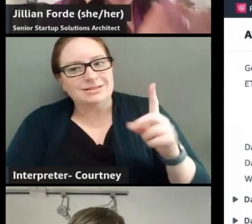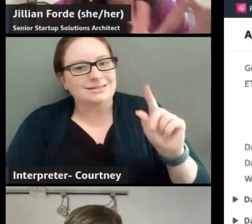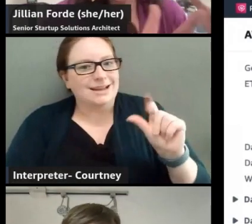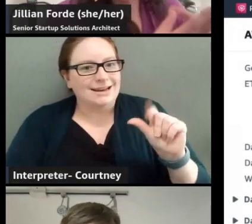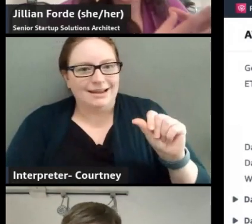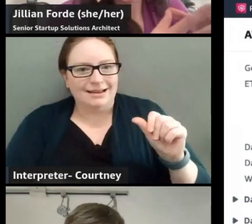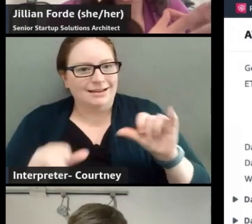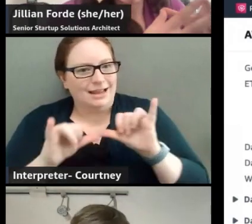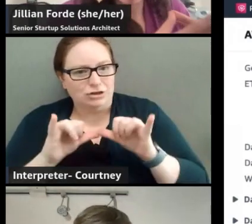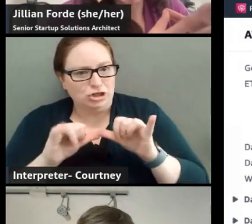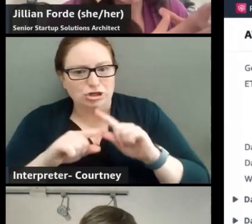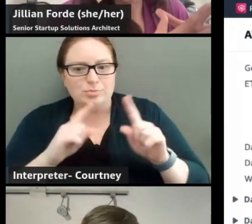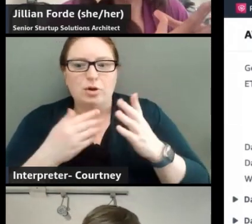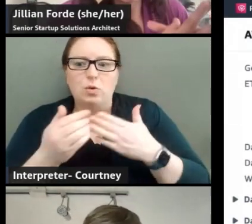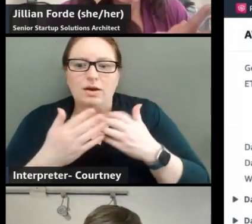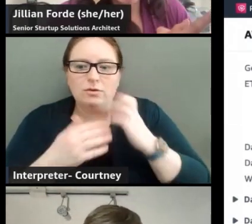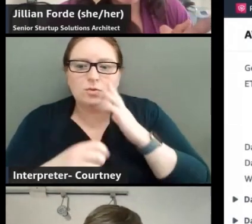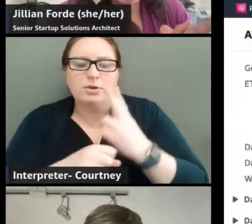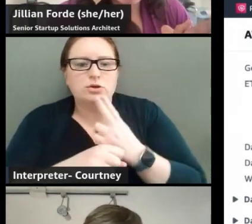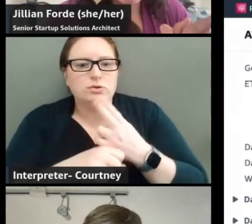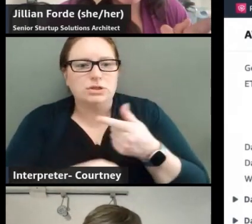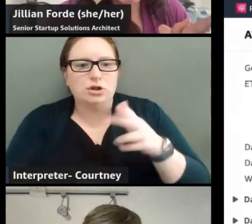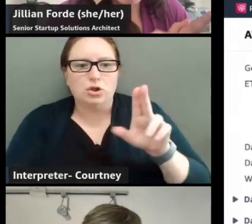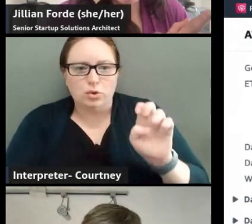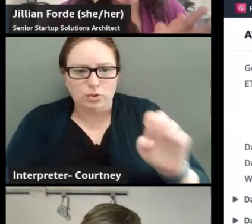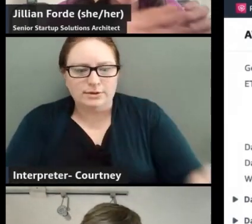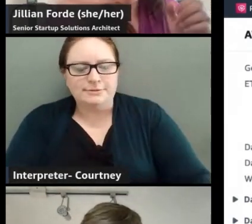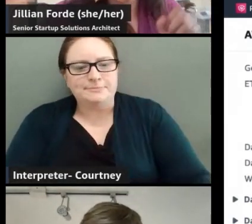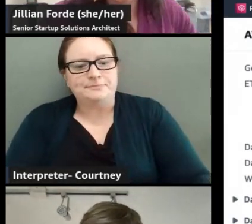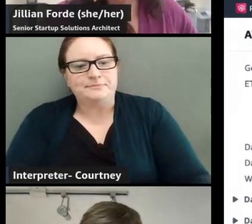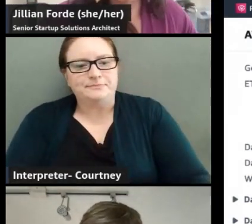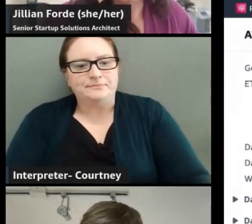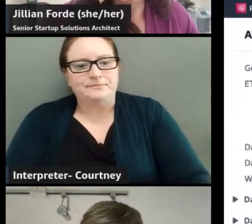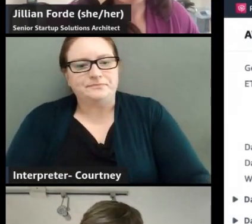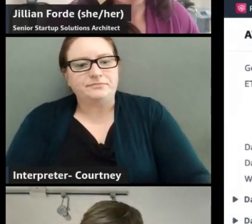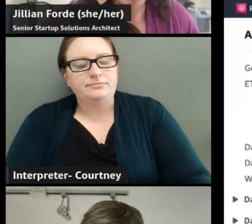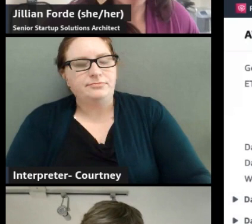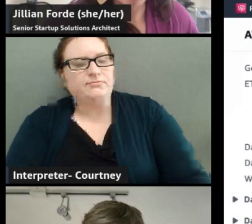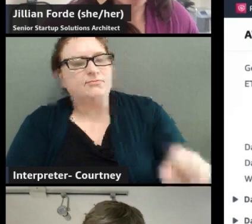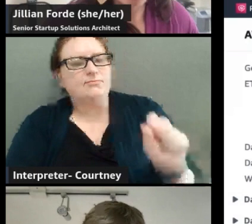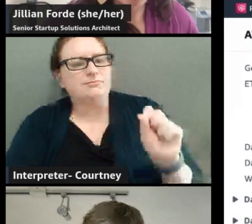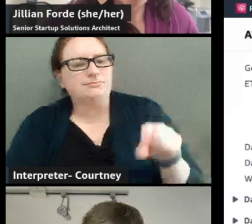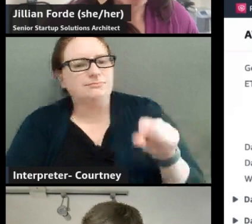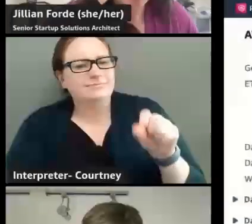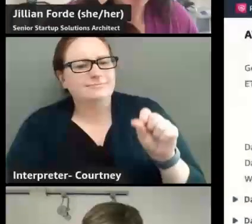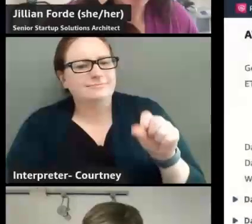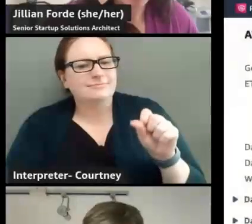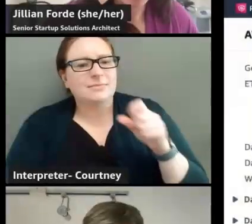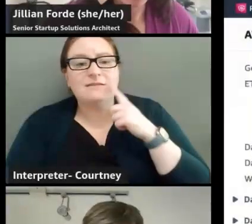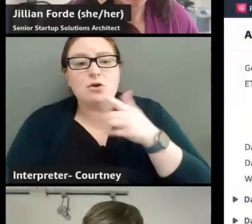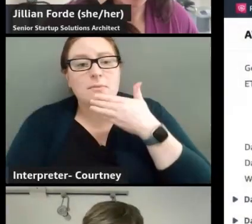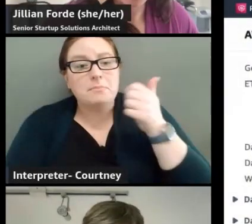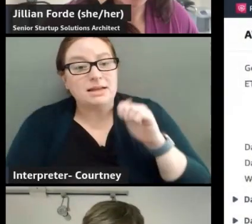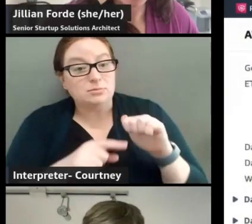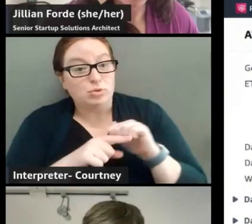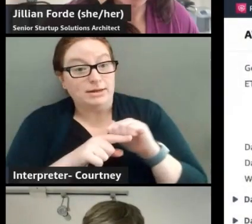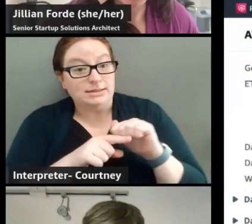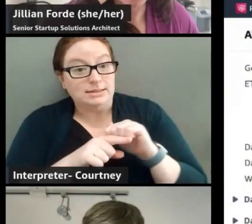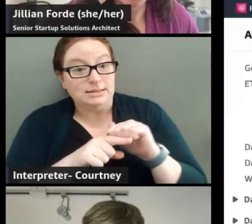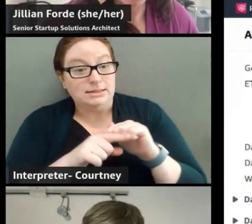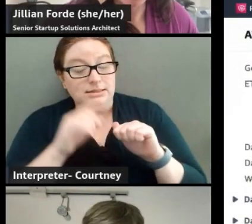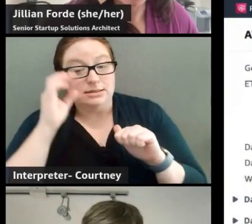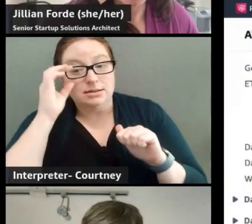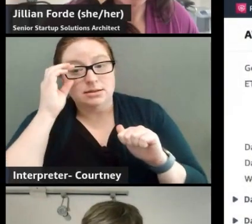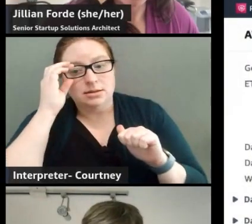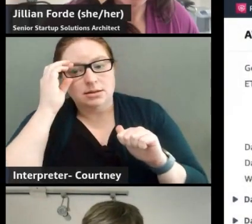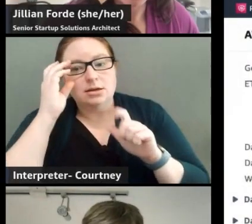going to be using Glue? Yeah, I mean, so in terms of best practices, it's really